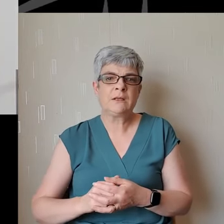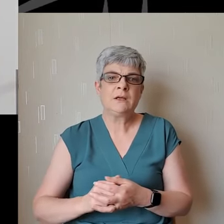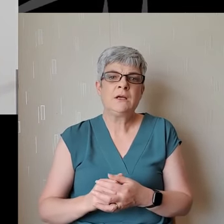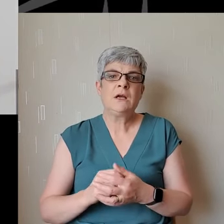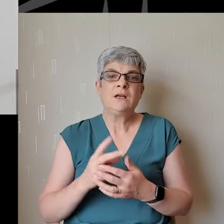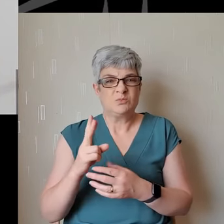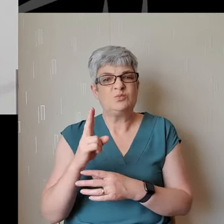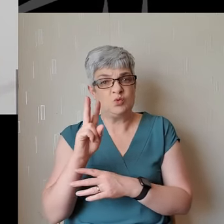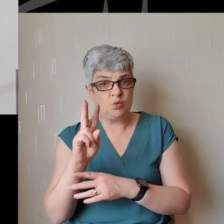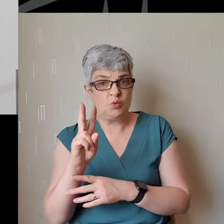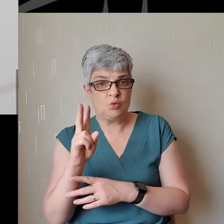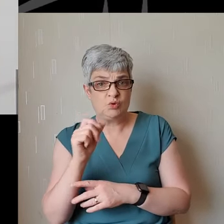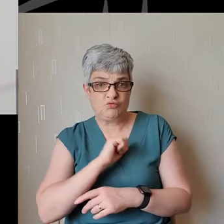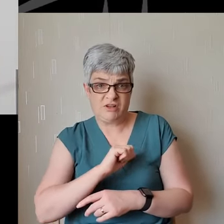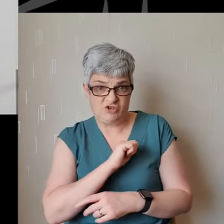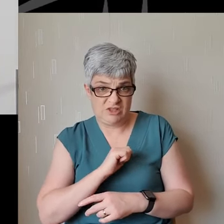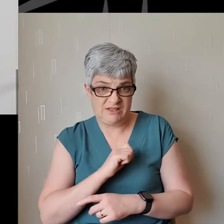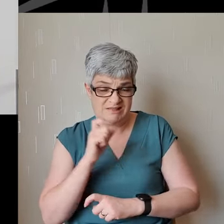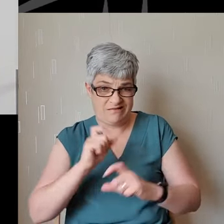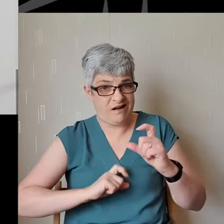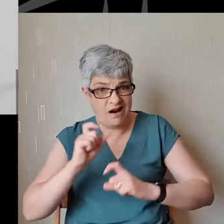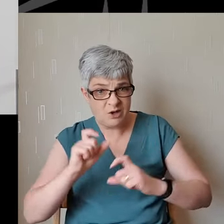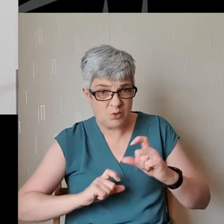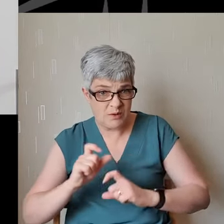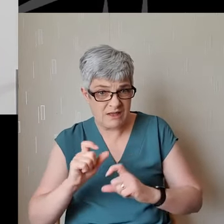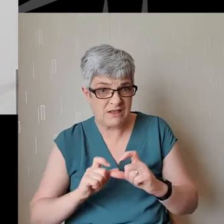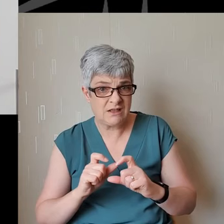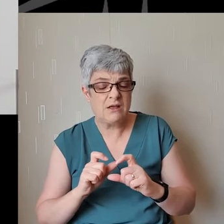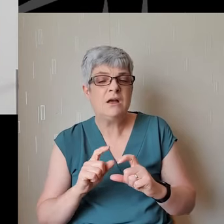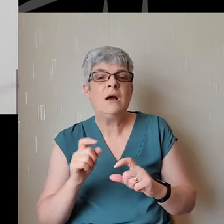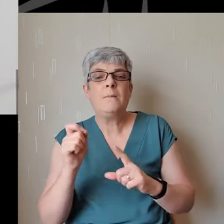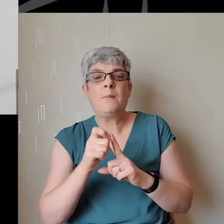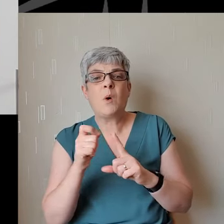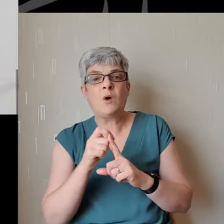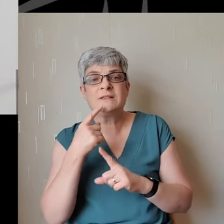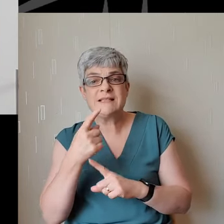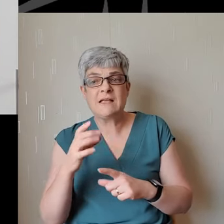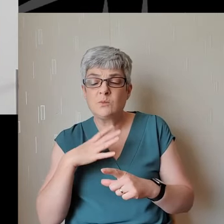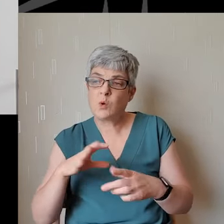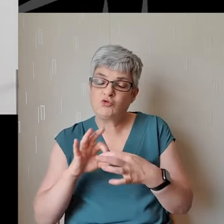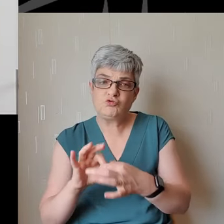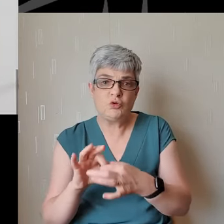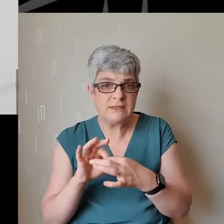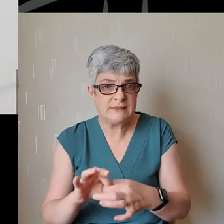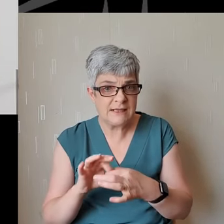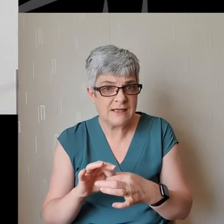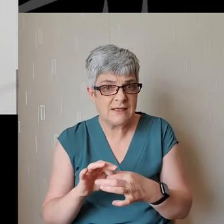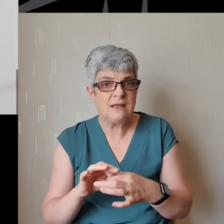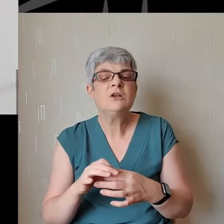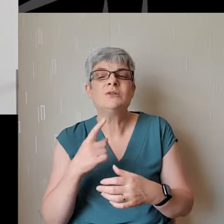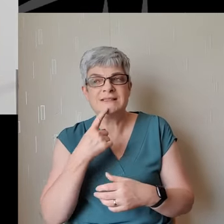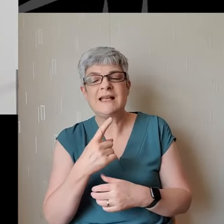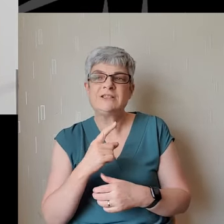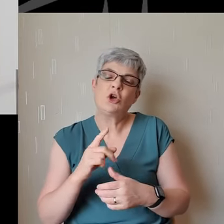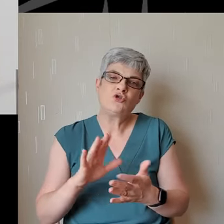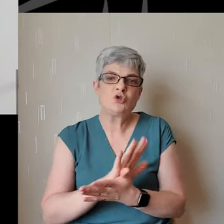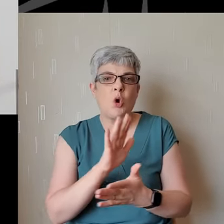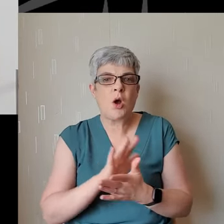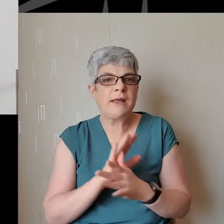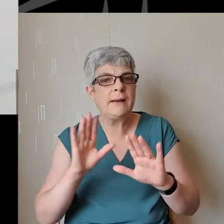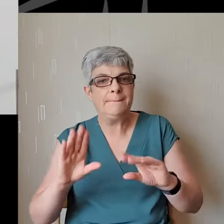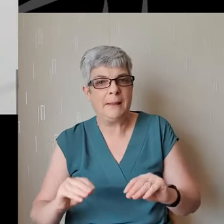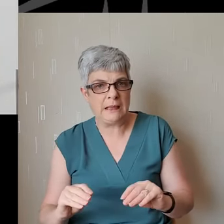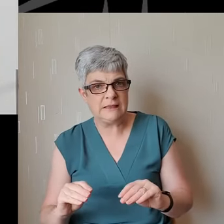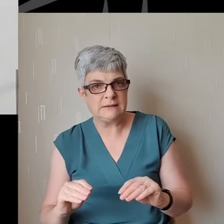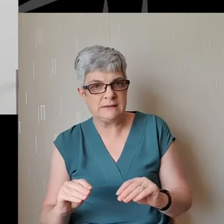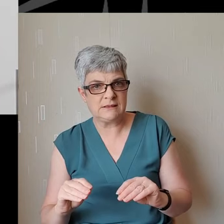Two Christians who are having a row and division between them, Paul says he wants unity. "Then make my joy complete," he says,